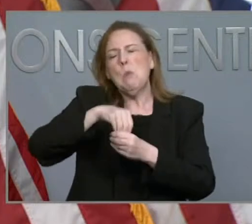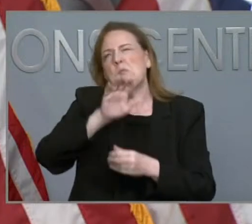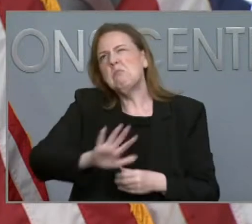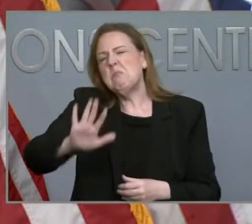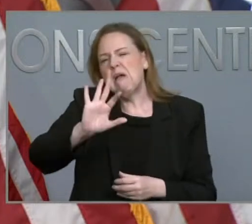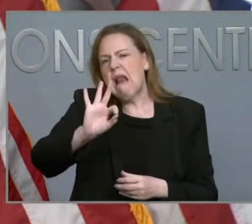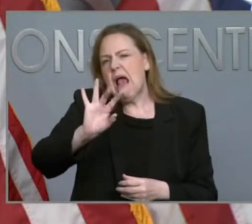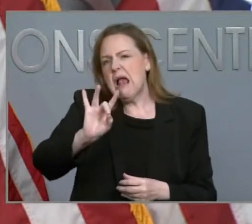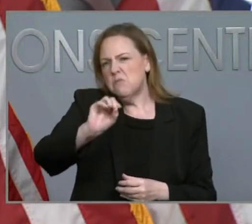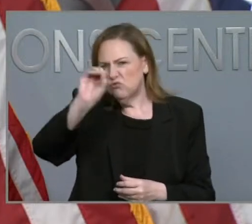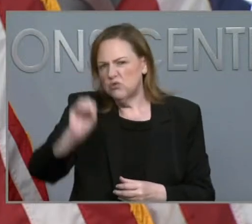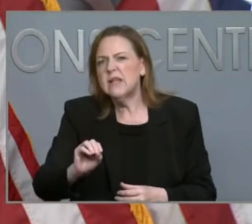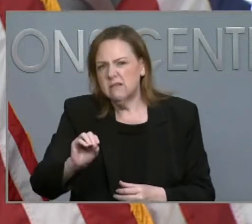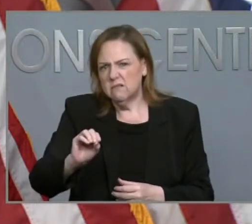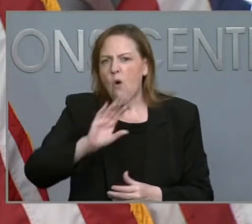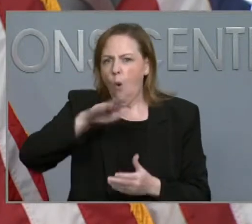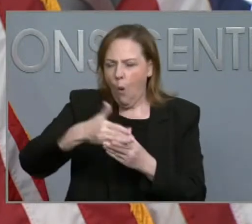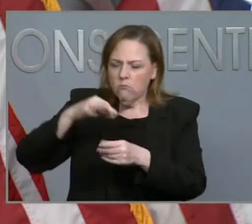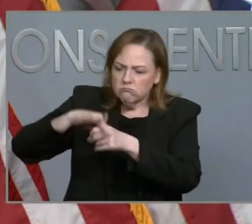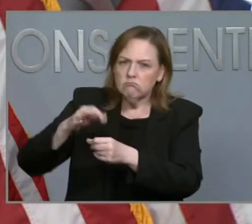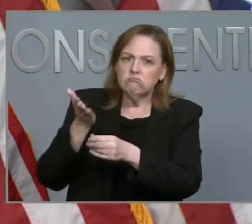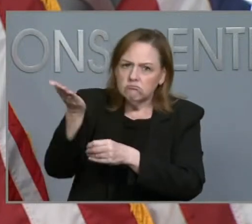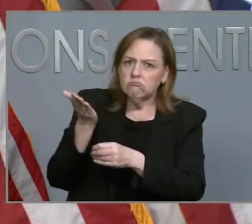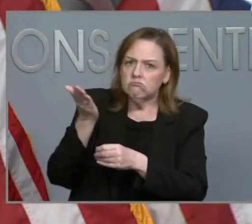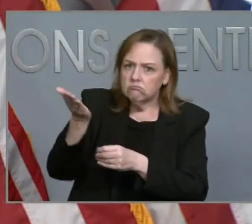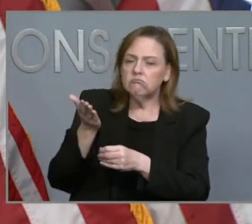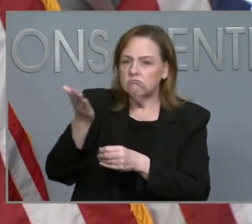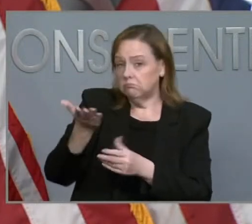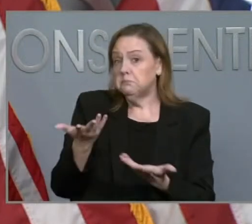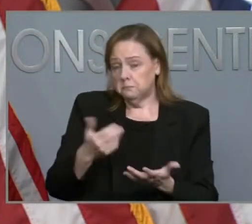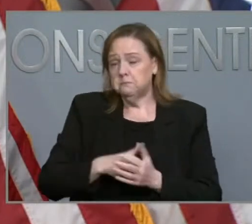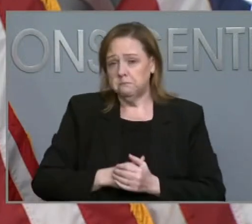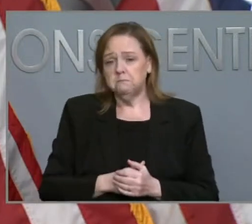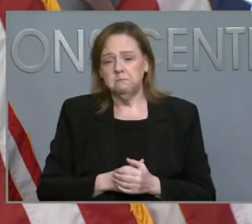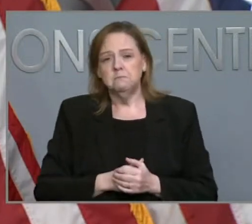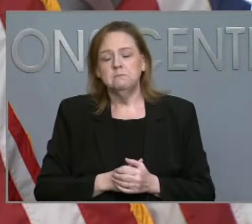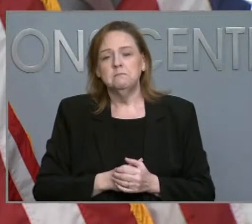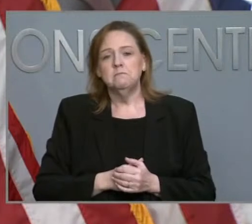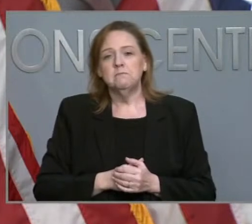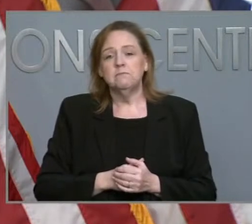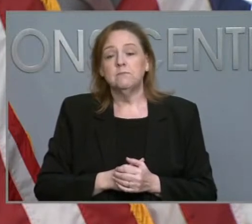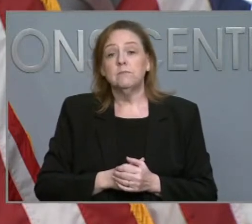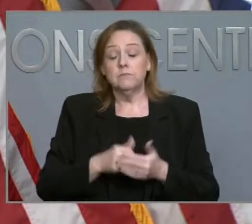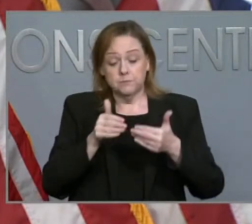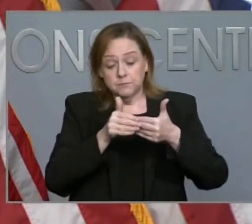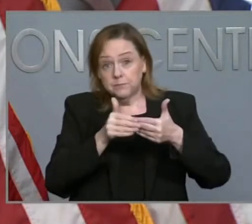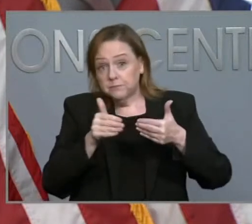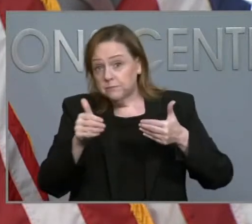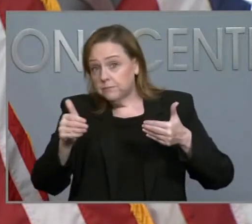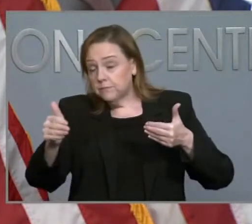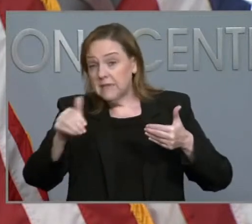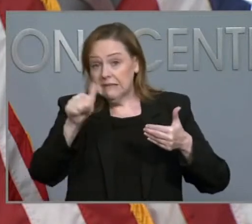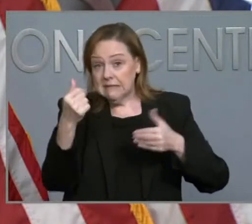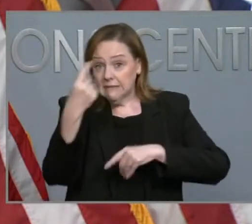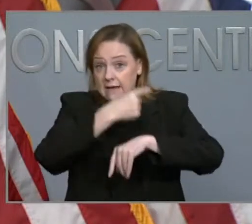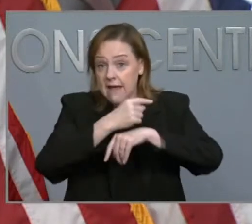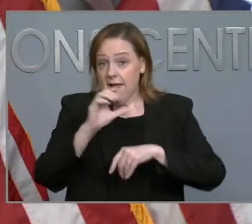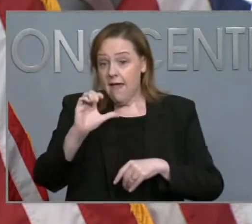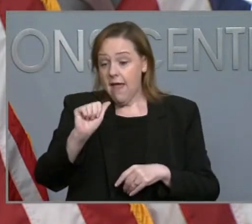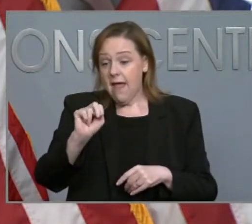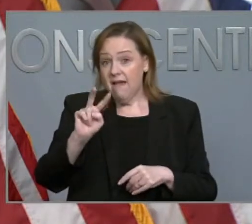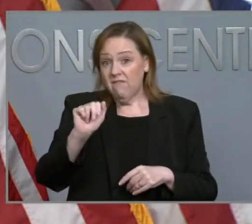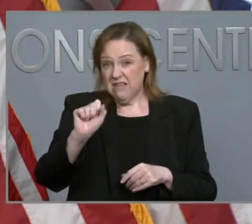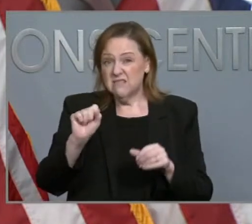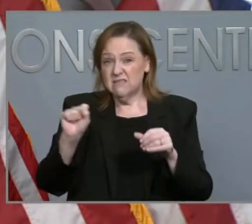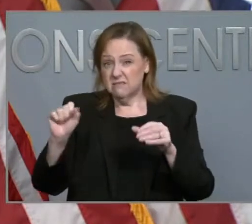98% of all ballots cast in the election. Over the 10-day canvass period, provisional